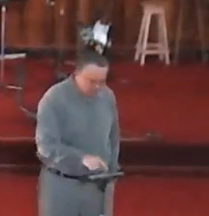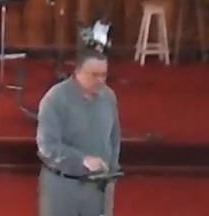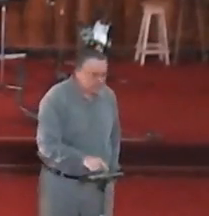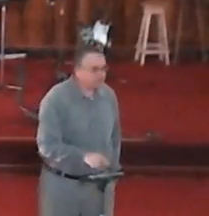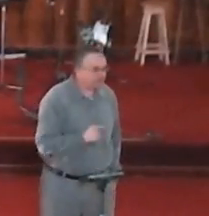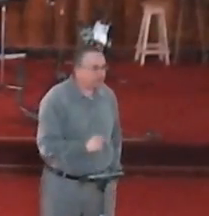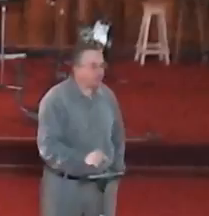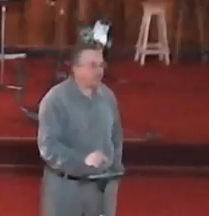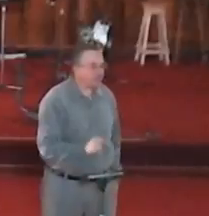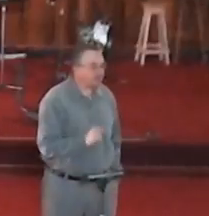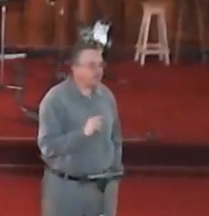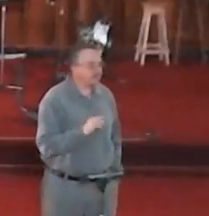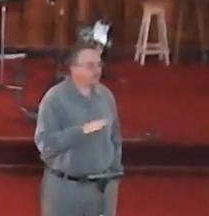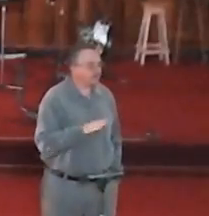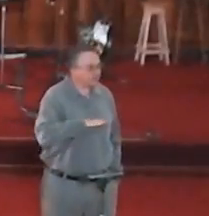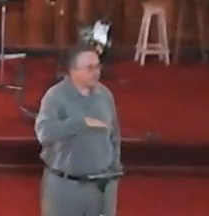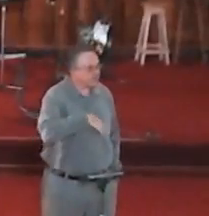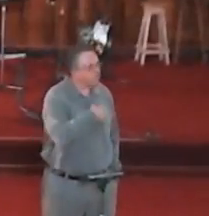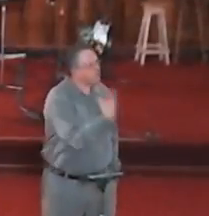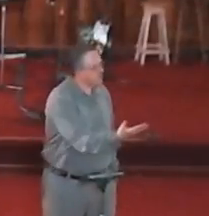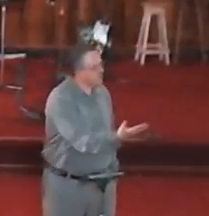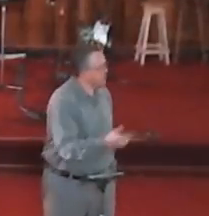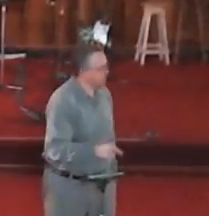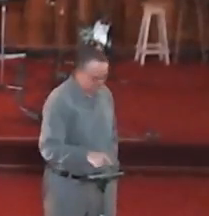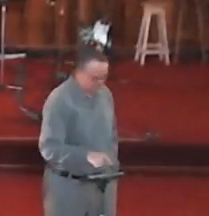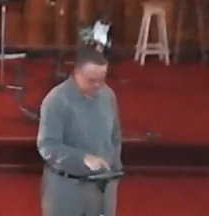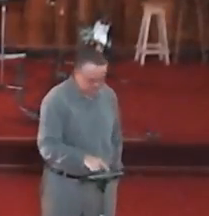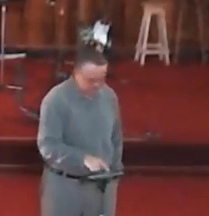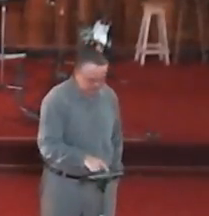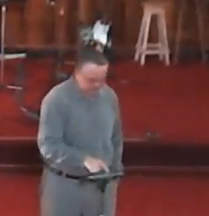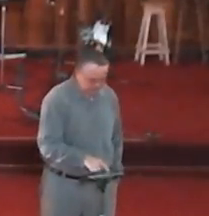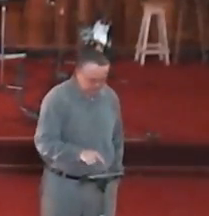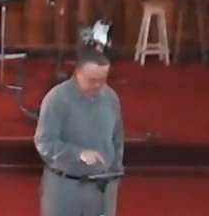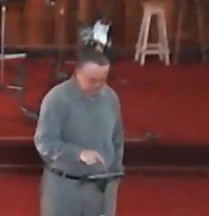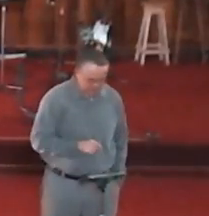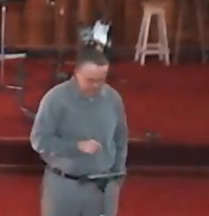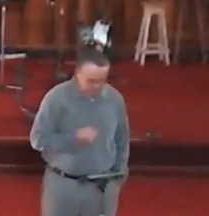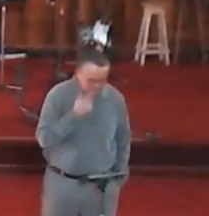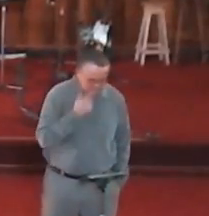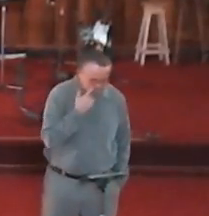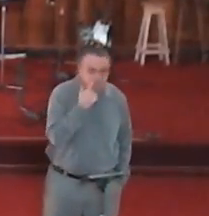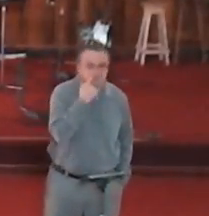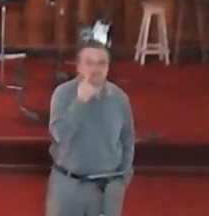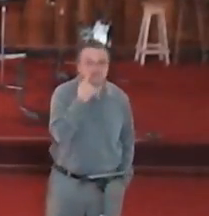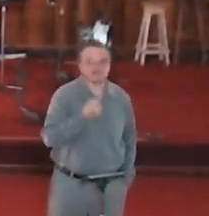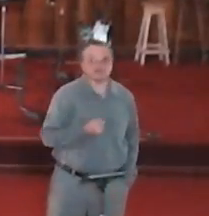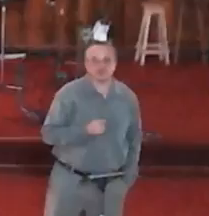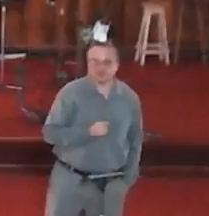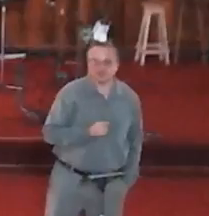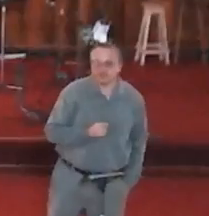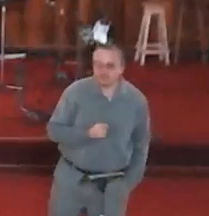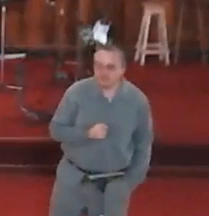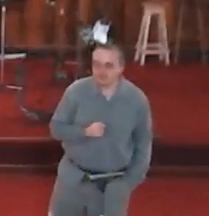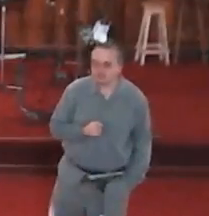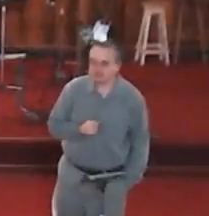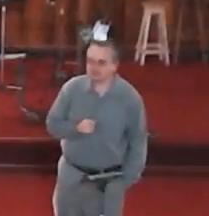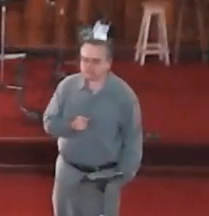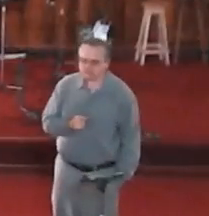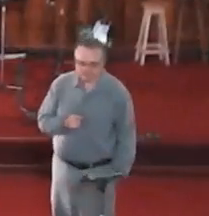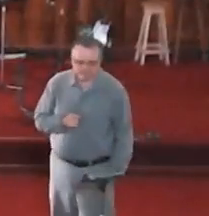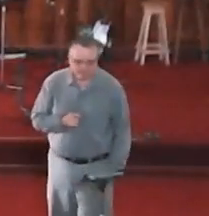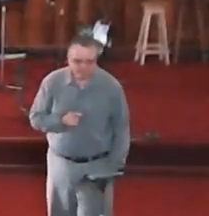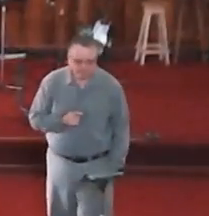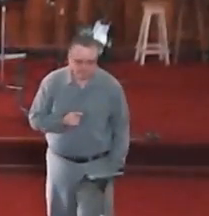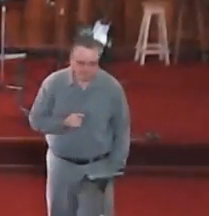después, Pablo habla de una manera positiva acerca de Bernabé. And years later, as we see in 1